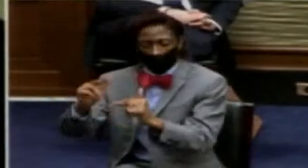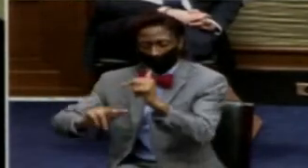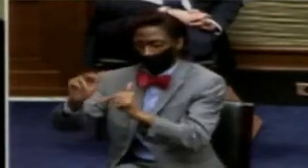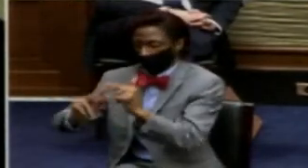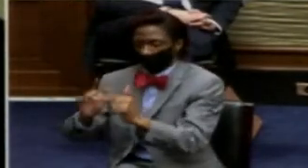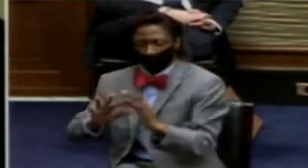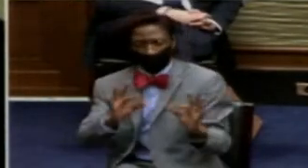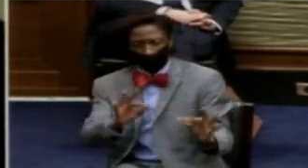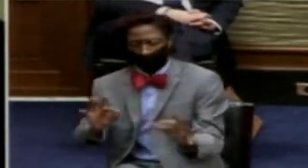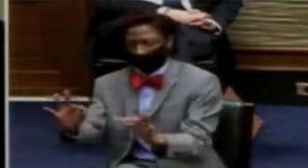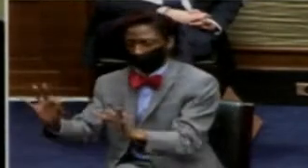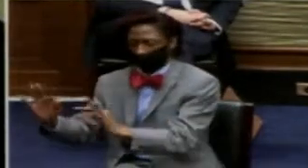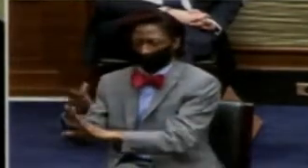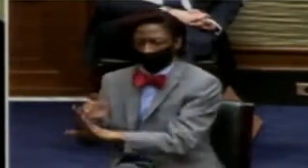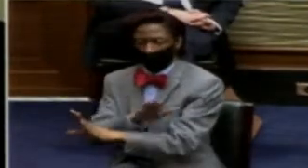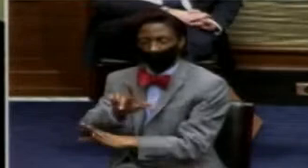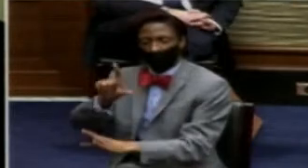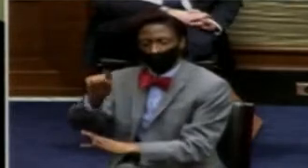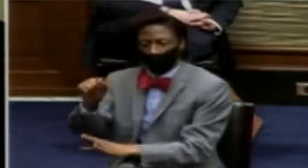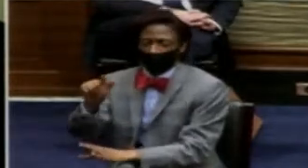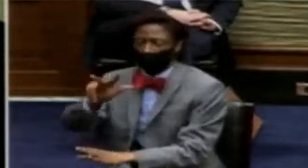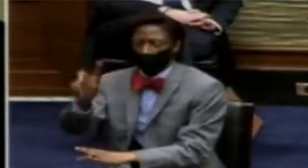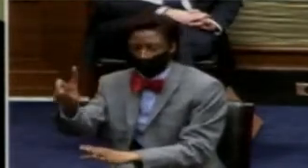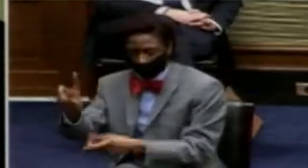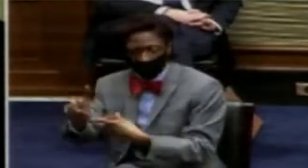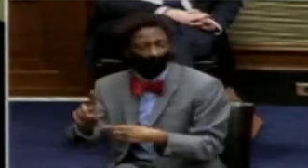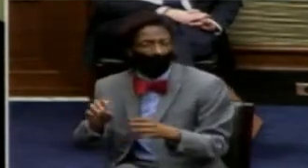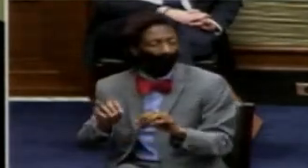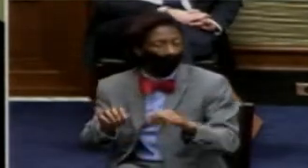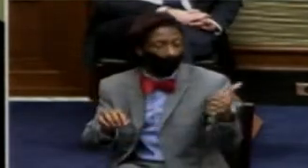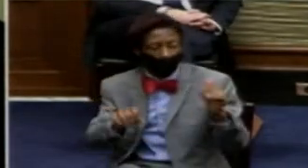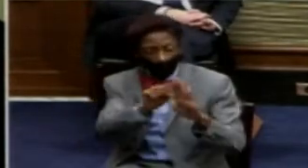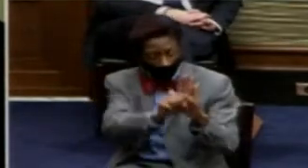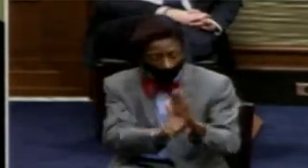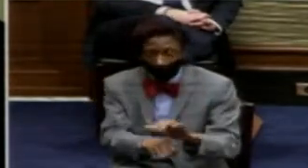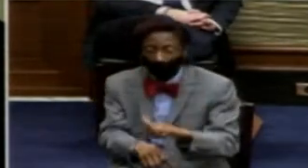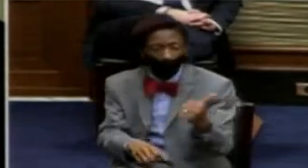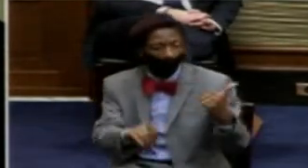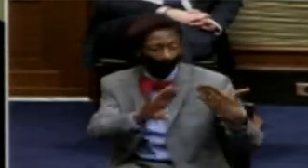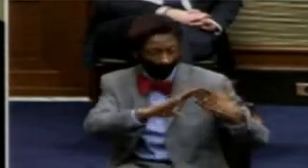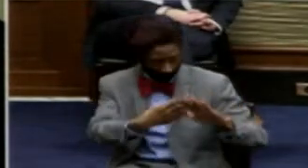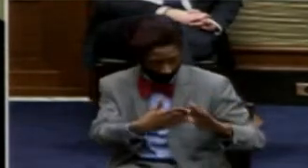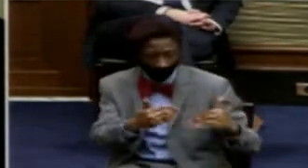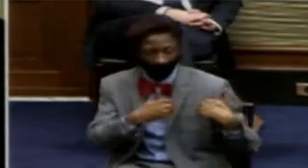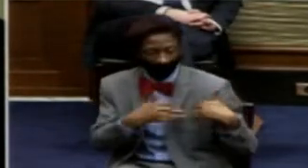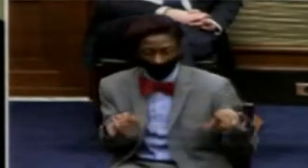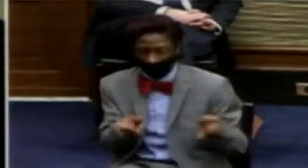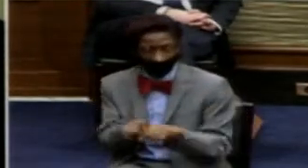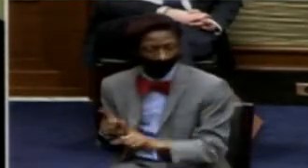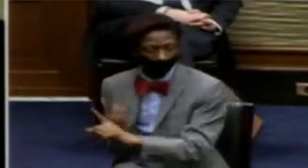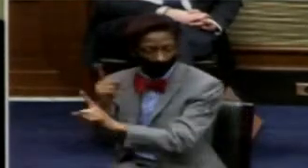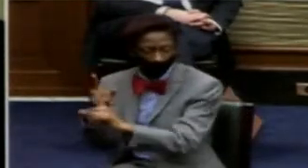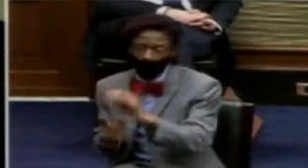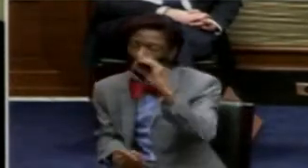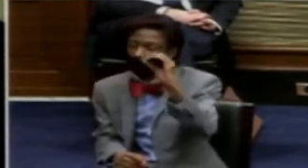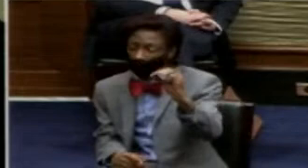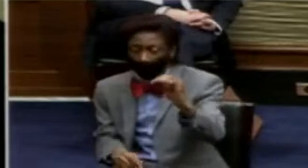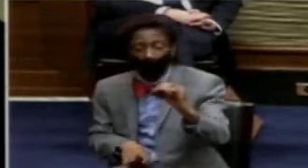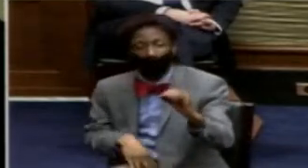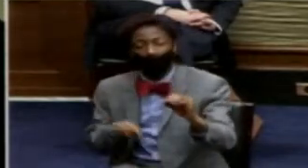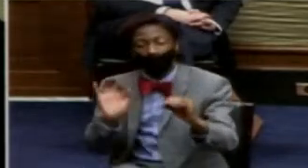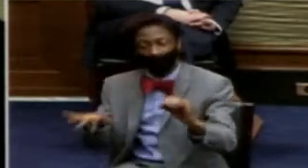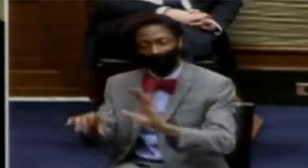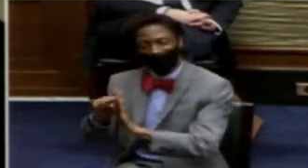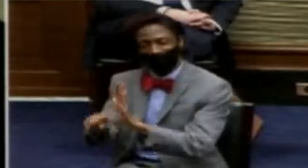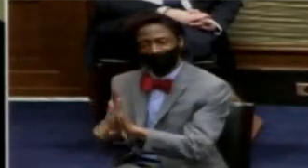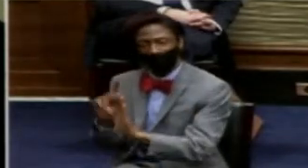2031. No other city or state has developed an implementable program to reach this goal. The district also is unique